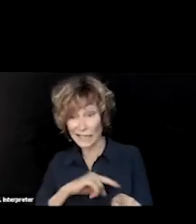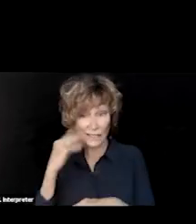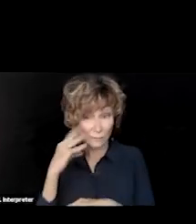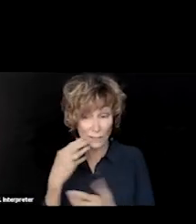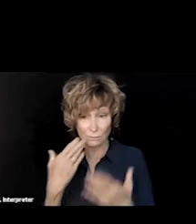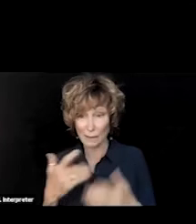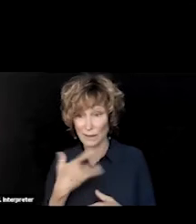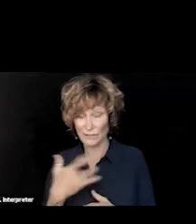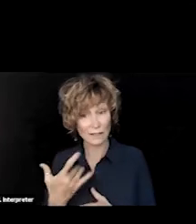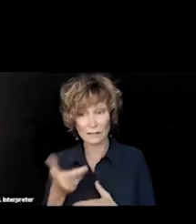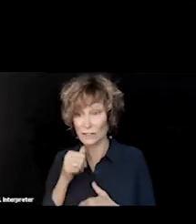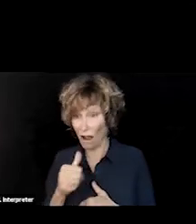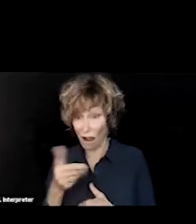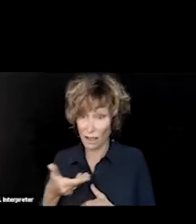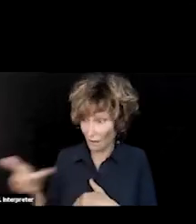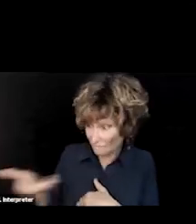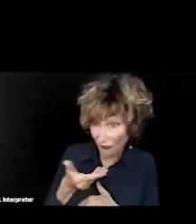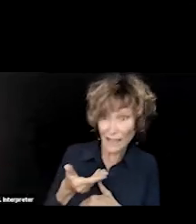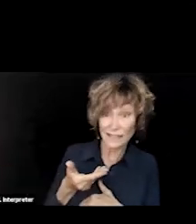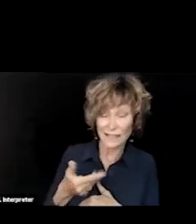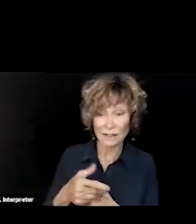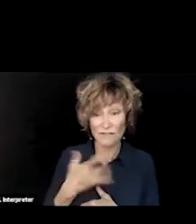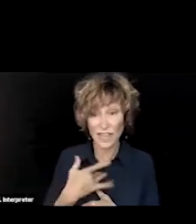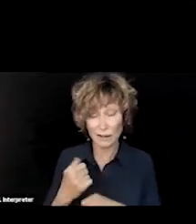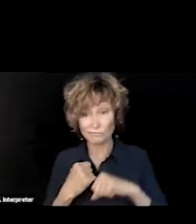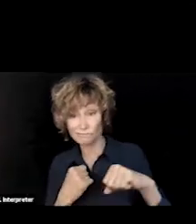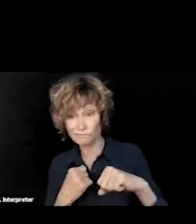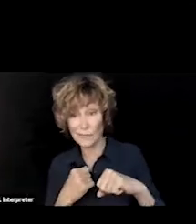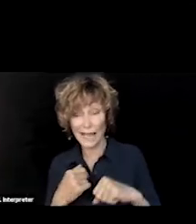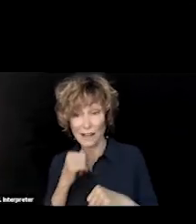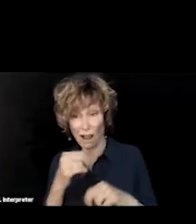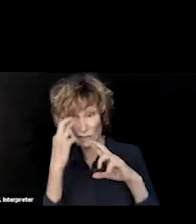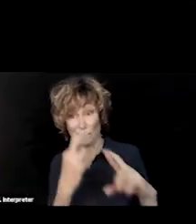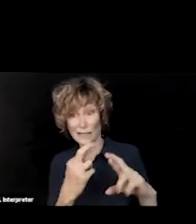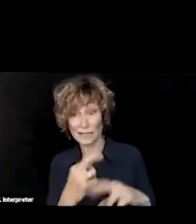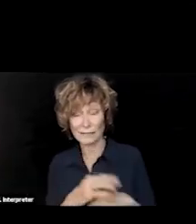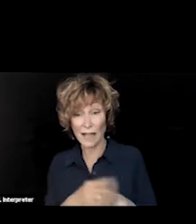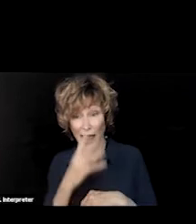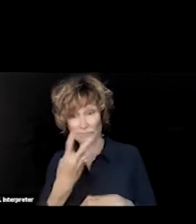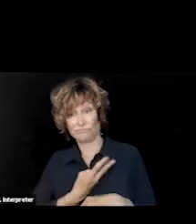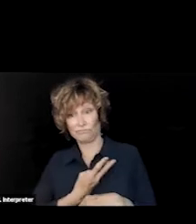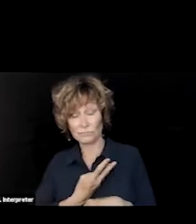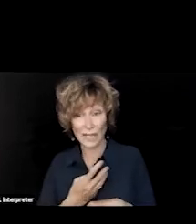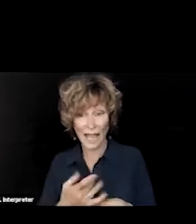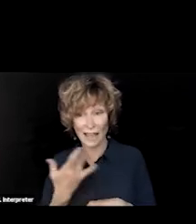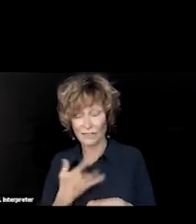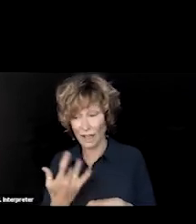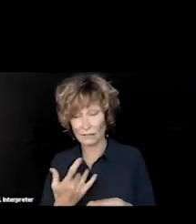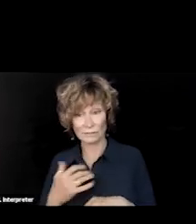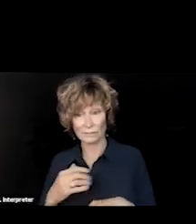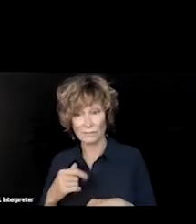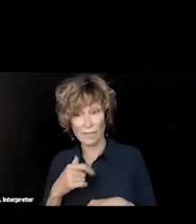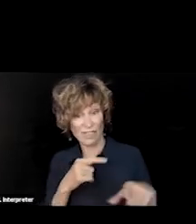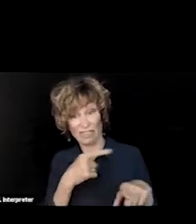to contribute to their child's education, and they may feel disrespected, unheard, and unvalued. For our